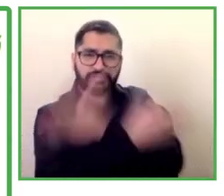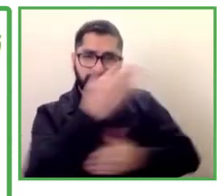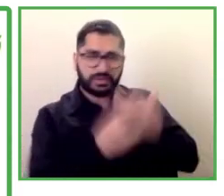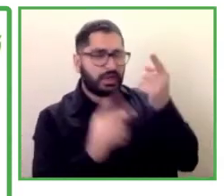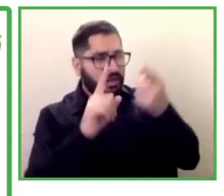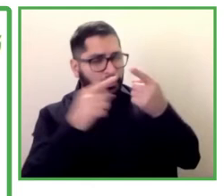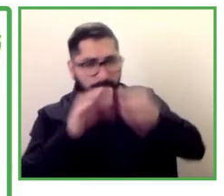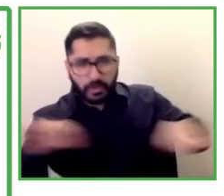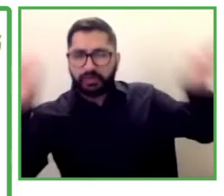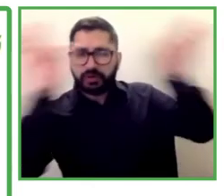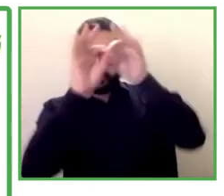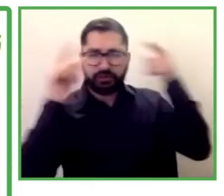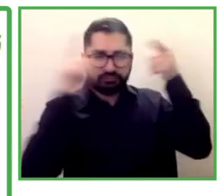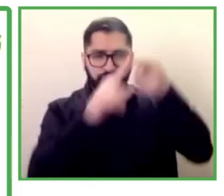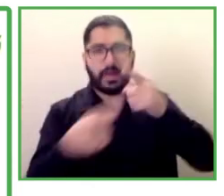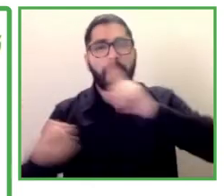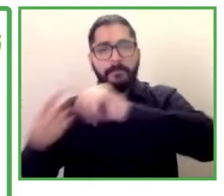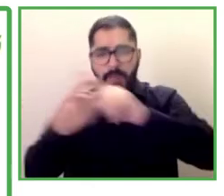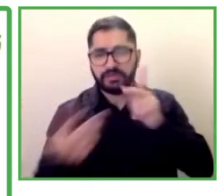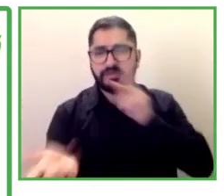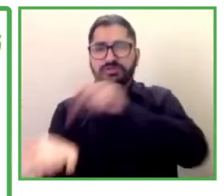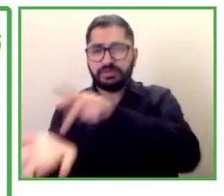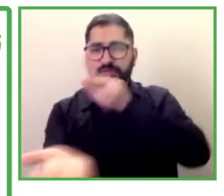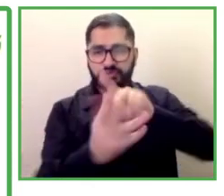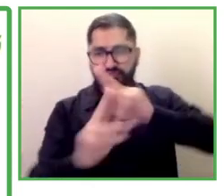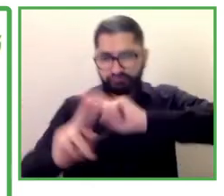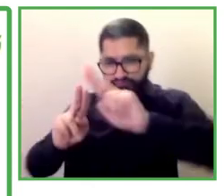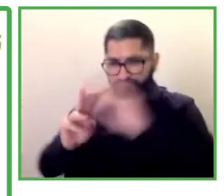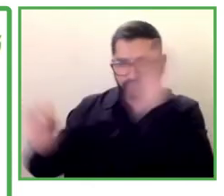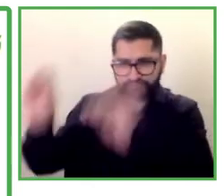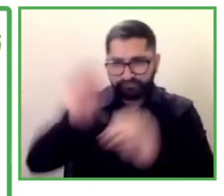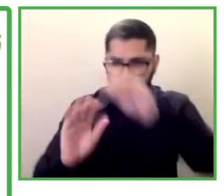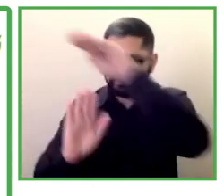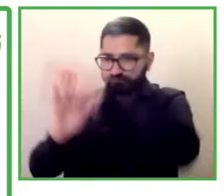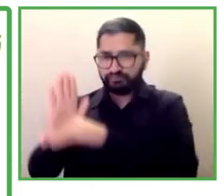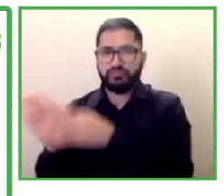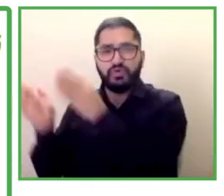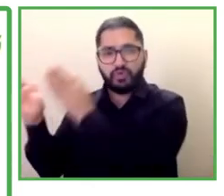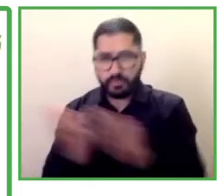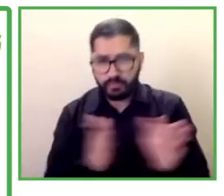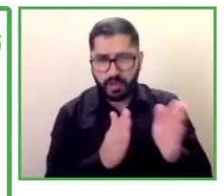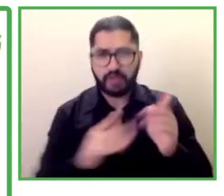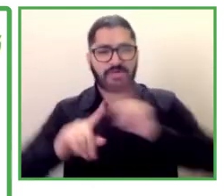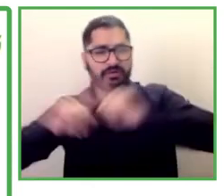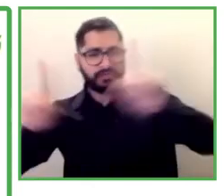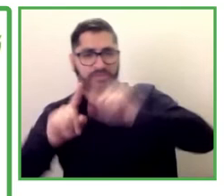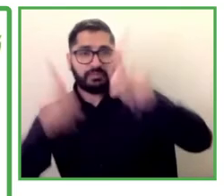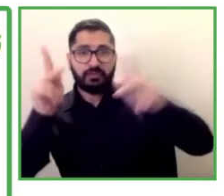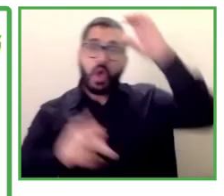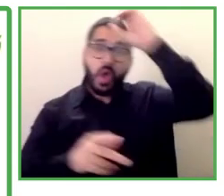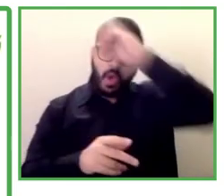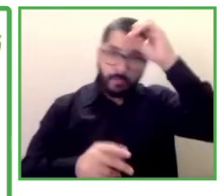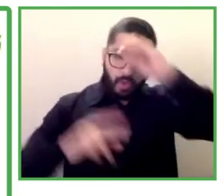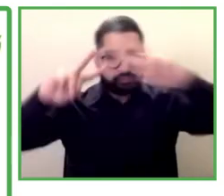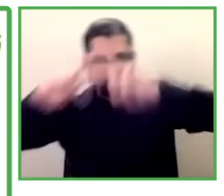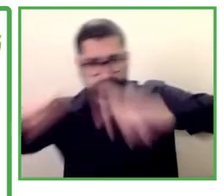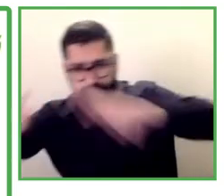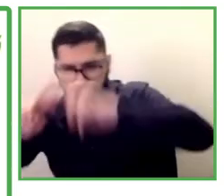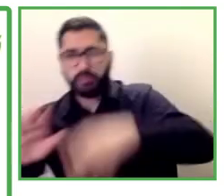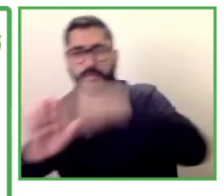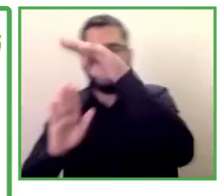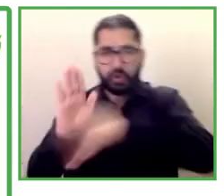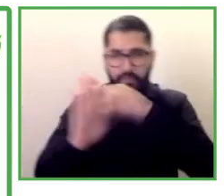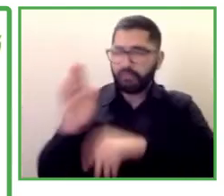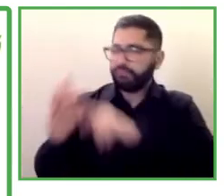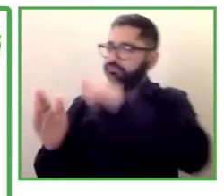we also participate in the elaboration of regulations in different areas. And we work